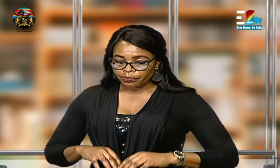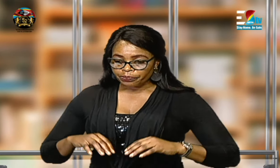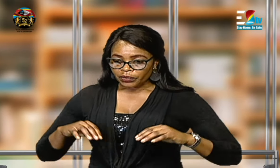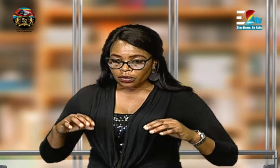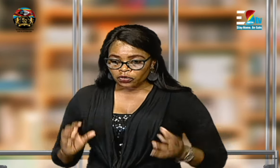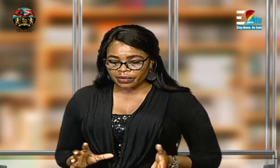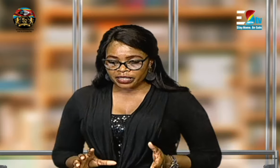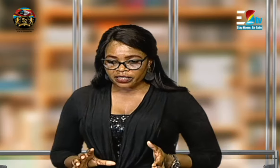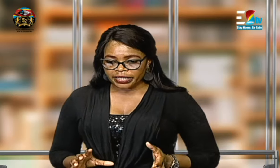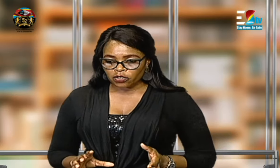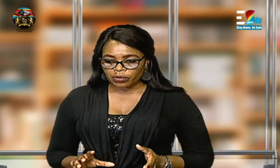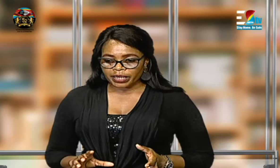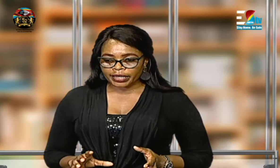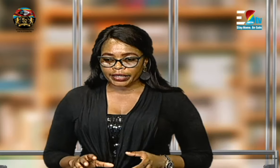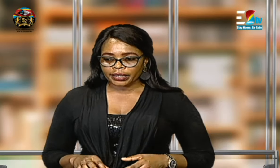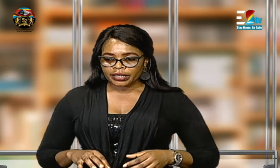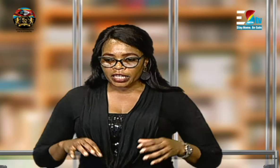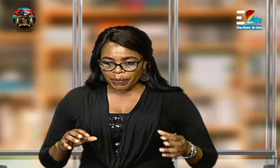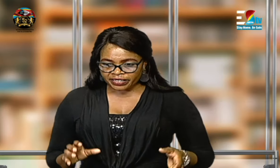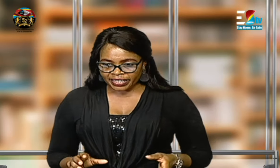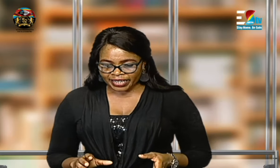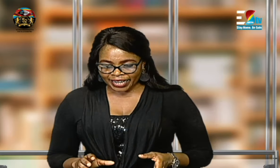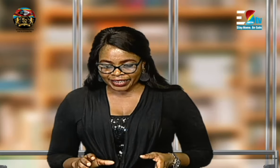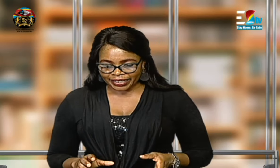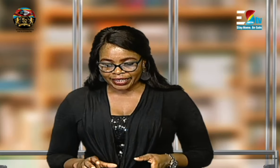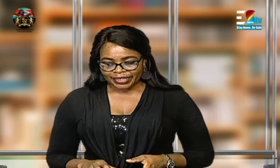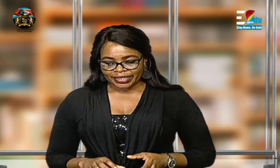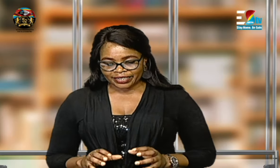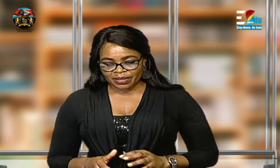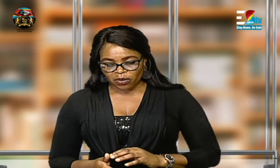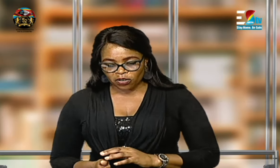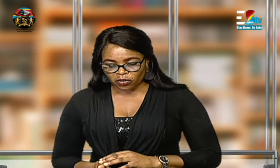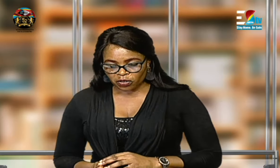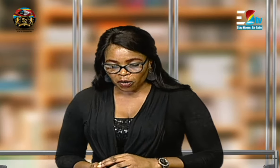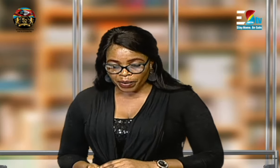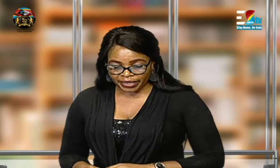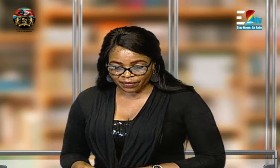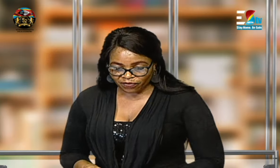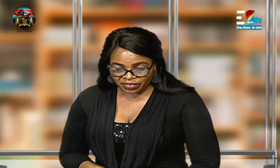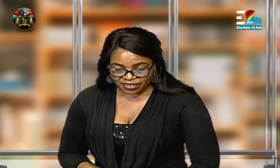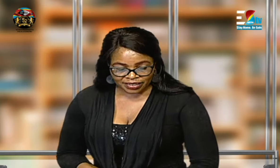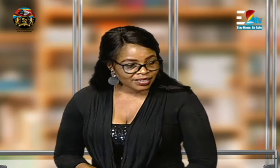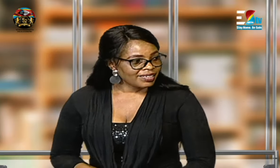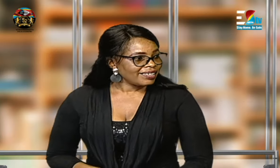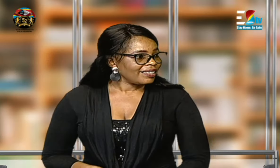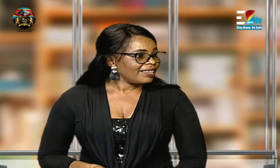tinongo sebenzisile yini ilwimi kahle iphetheke kahle ngiyathemba konke lokho kutawubhaleka